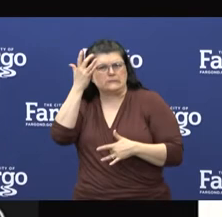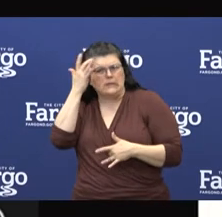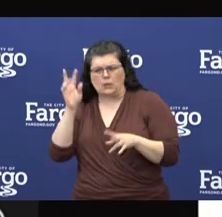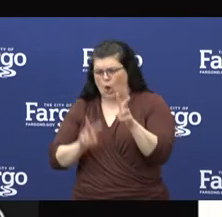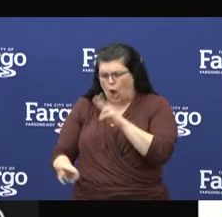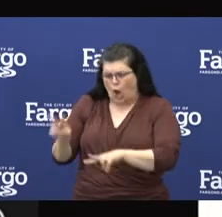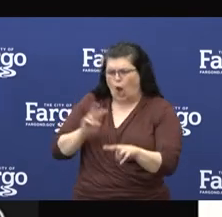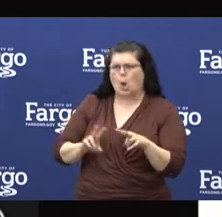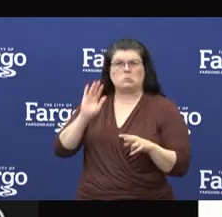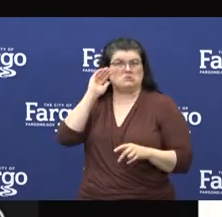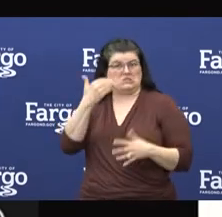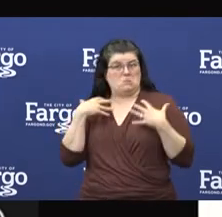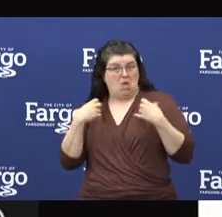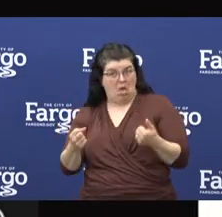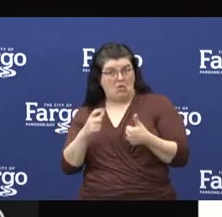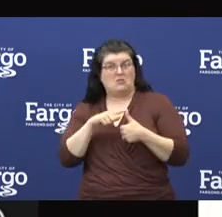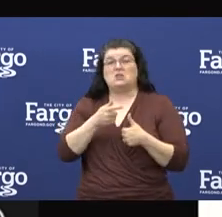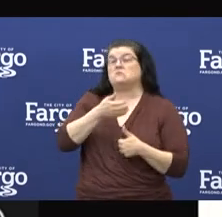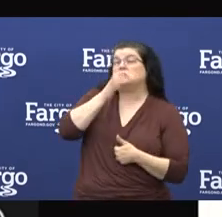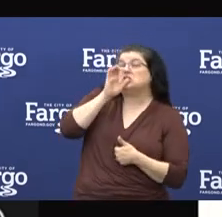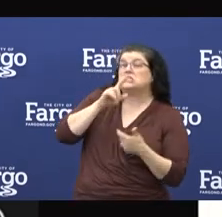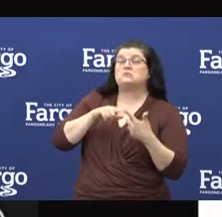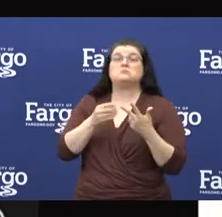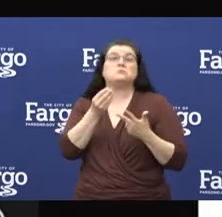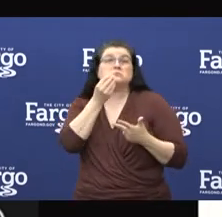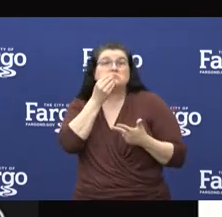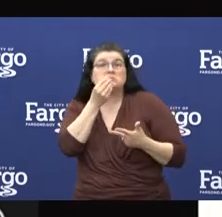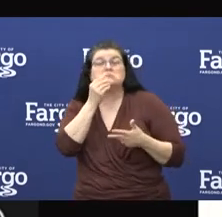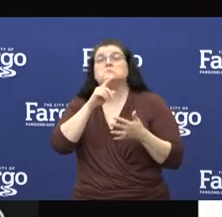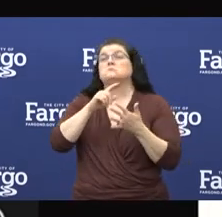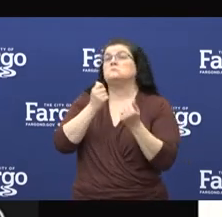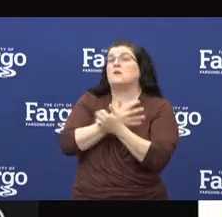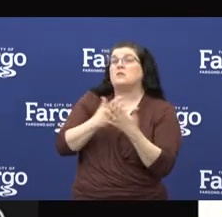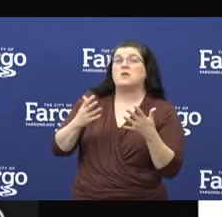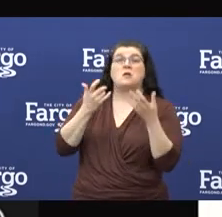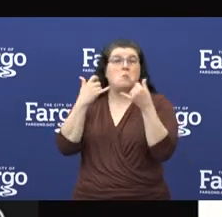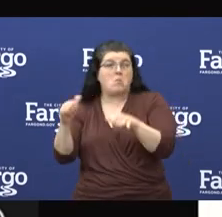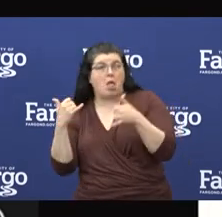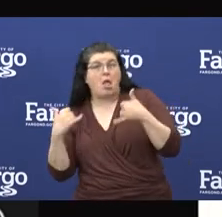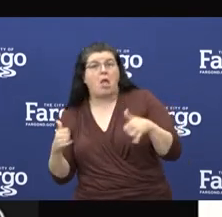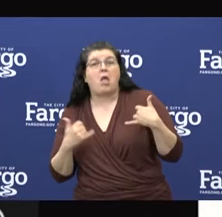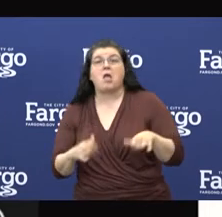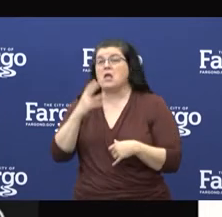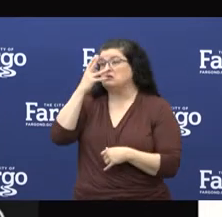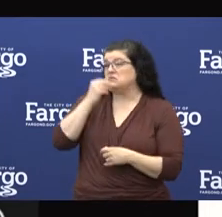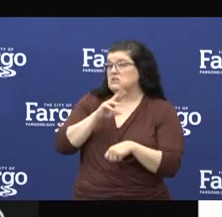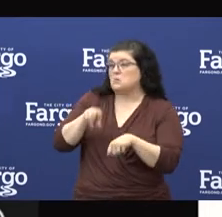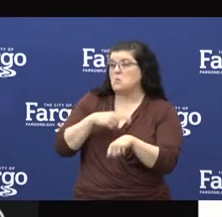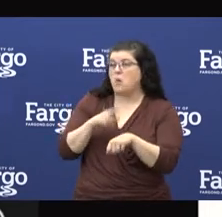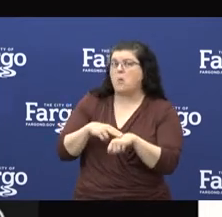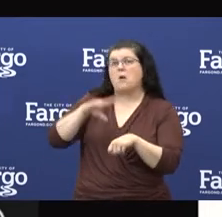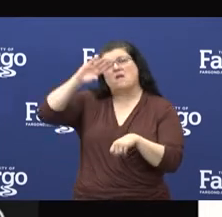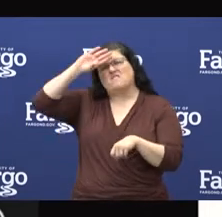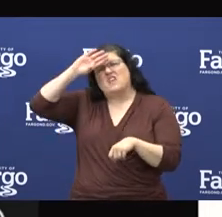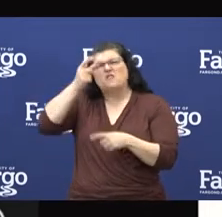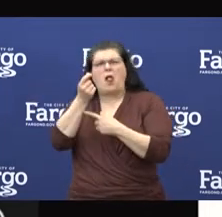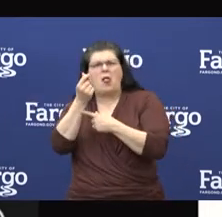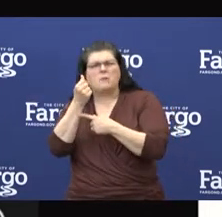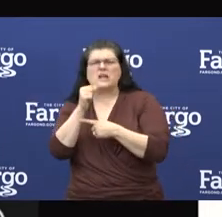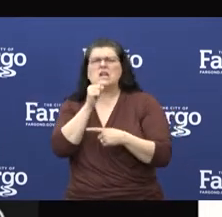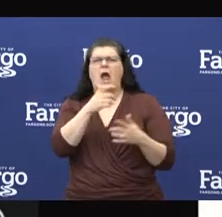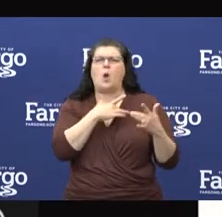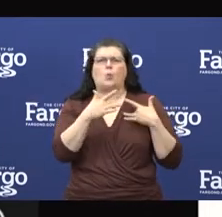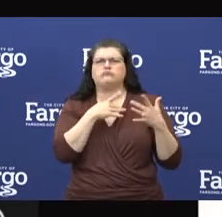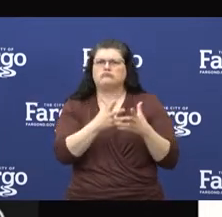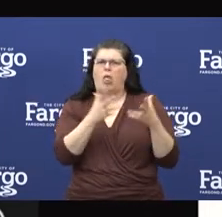child looks healthy, is eating, drinking, sleeping, playing, even if they have a low fever, I wouldn't be too worried about that. On the other hand,